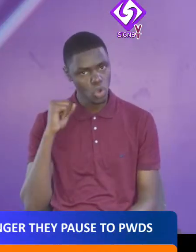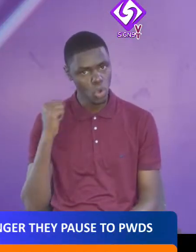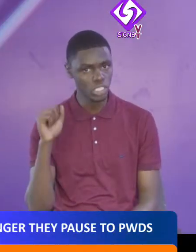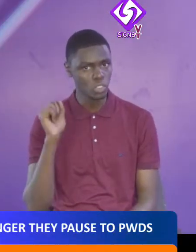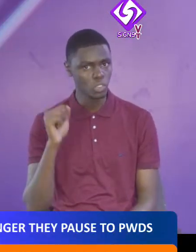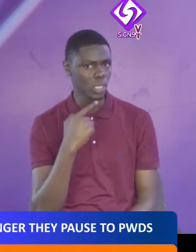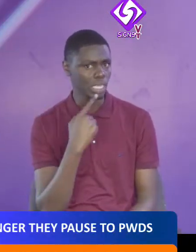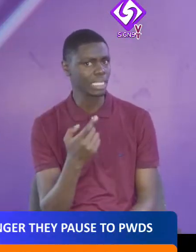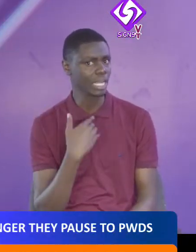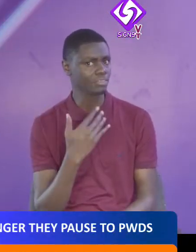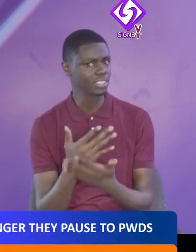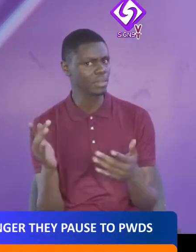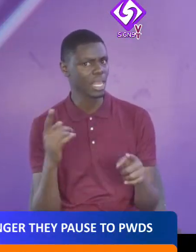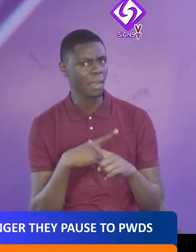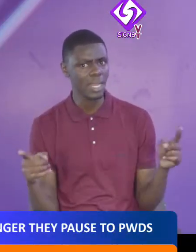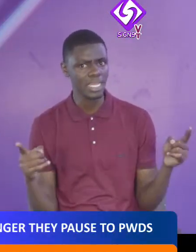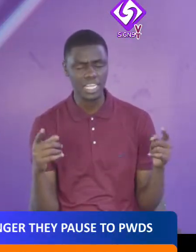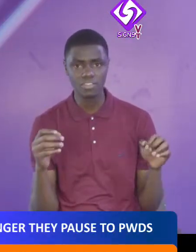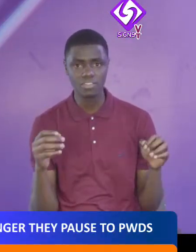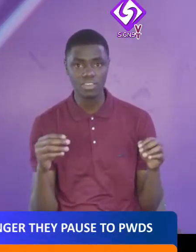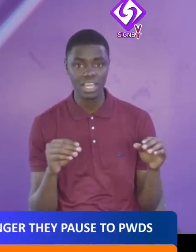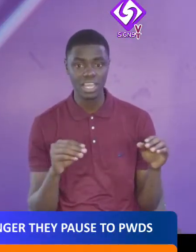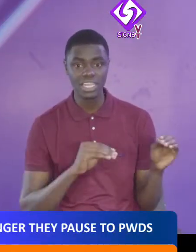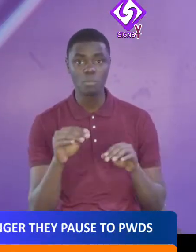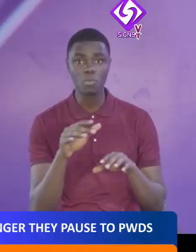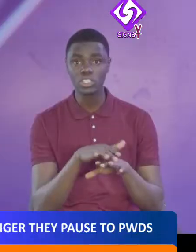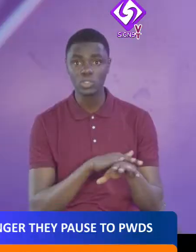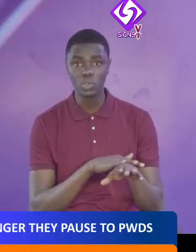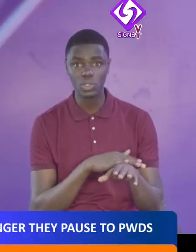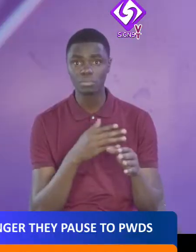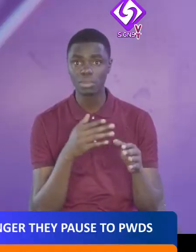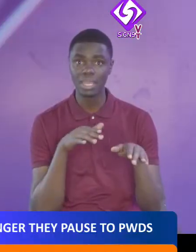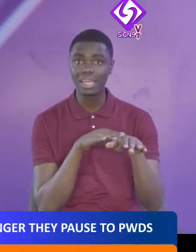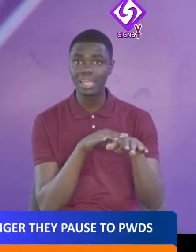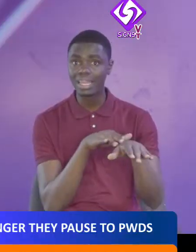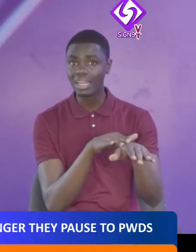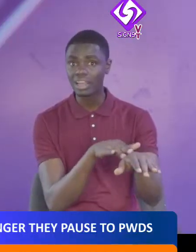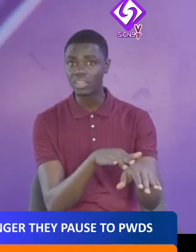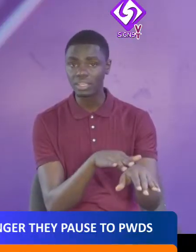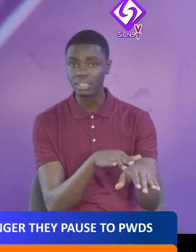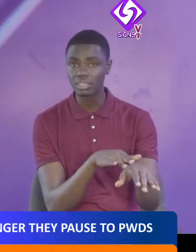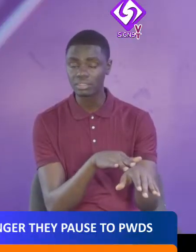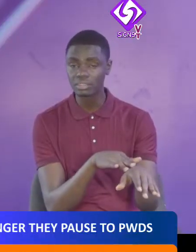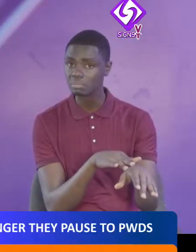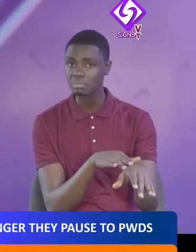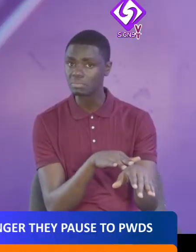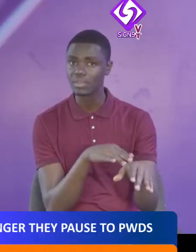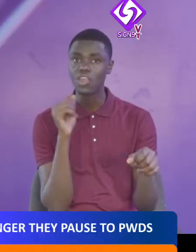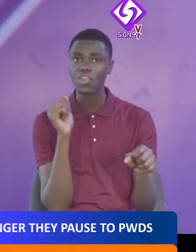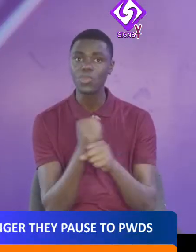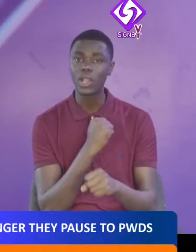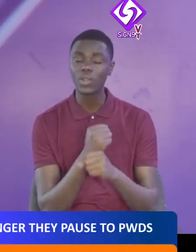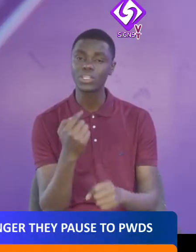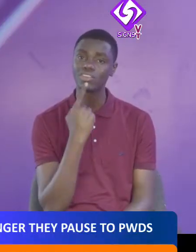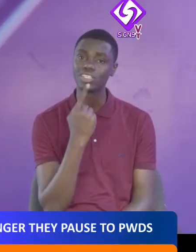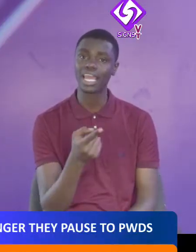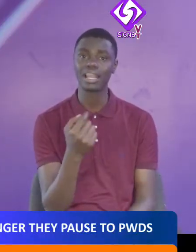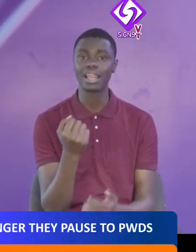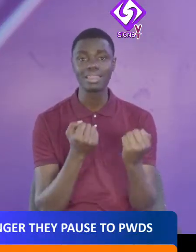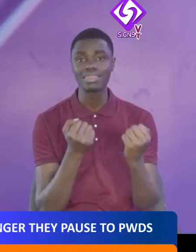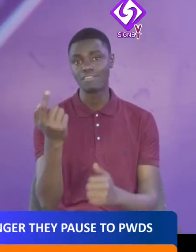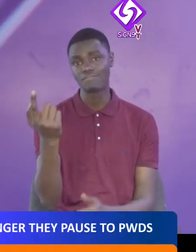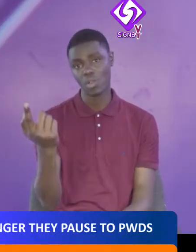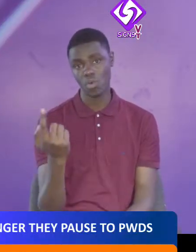tell there's something. But when they're moving slowly, like let's say in a traffic jam, you'll not be able to tell that the vehicle is